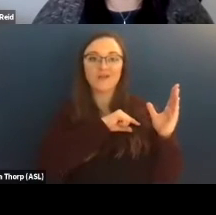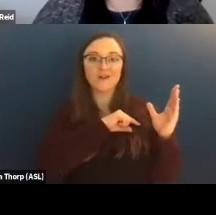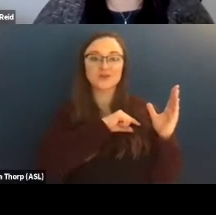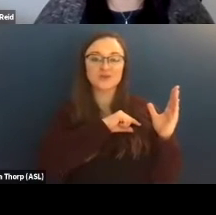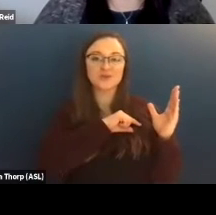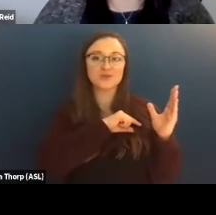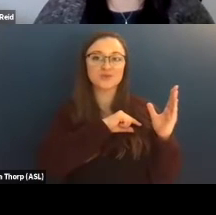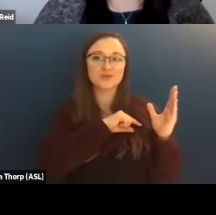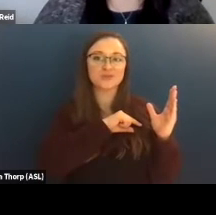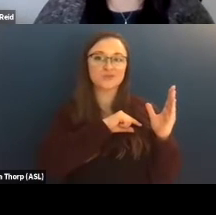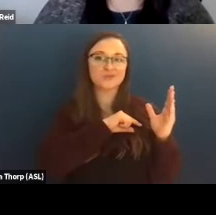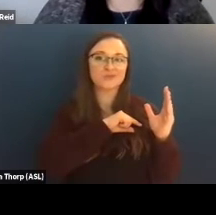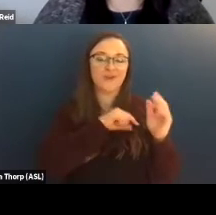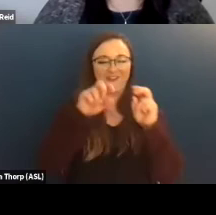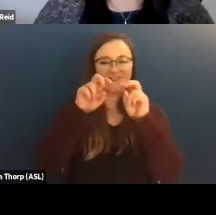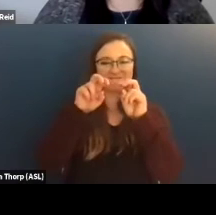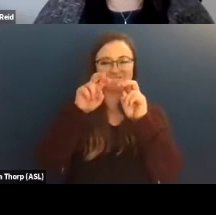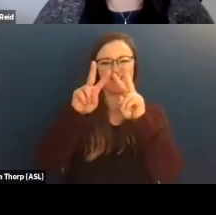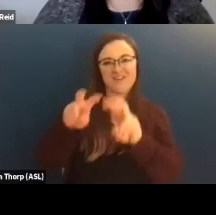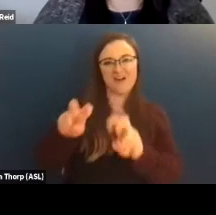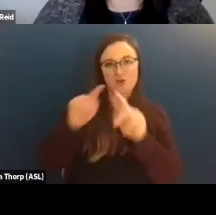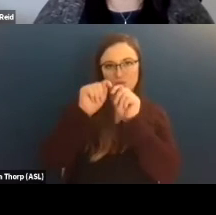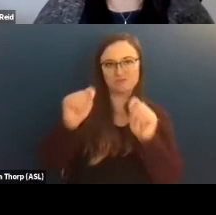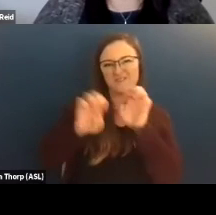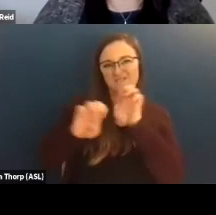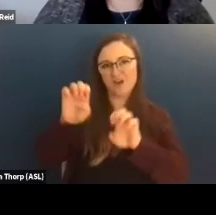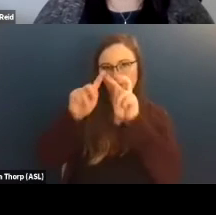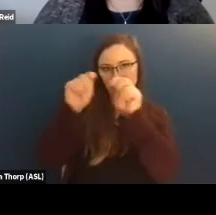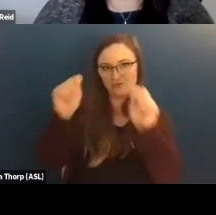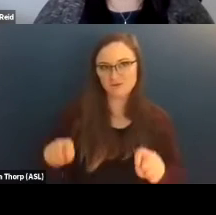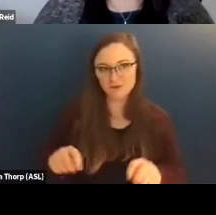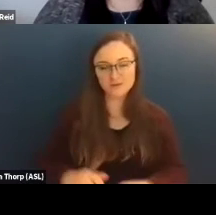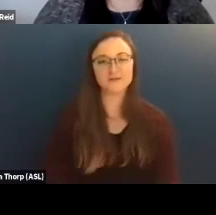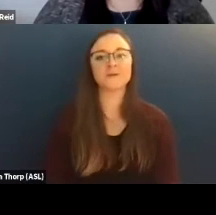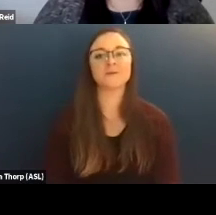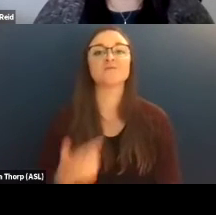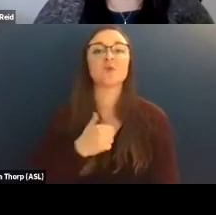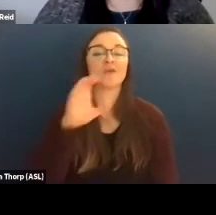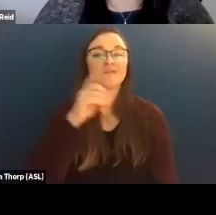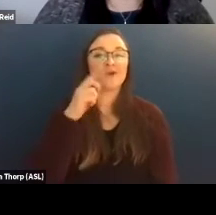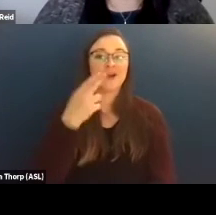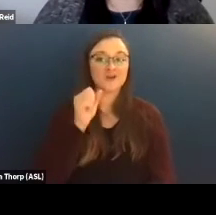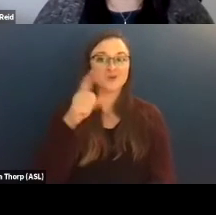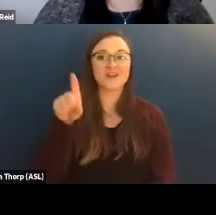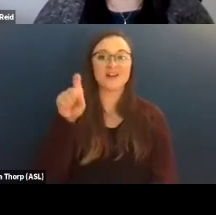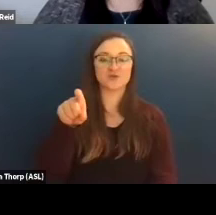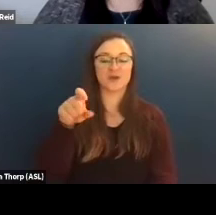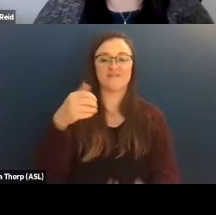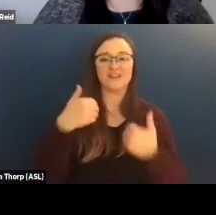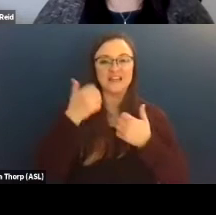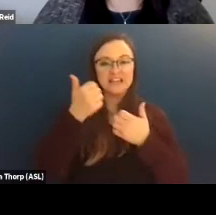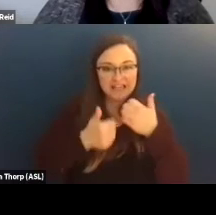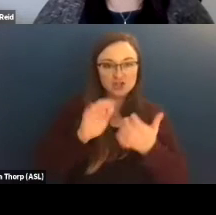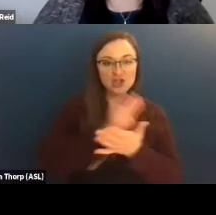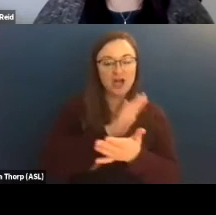transcript evaluations. We are looking for high school, they have to be document by document, and for college,